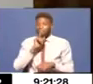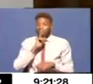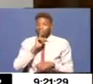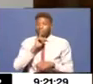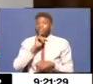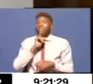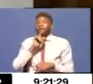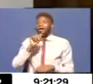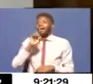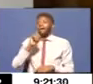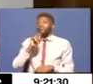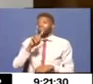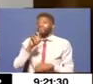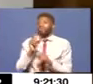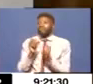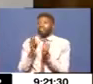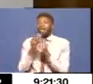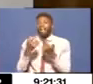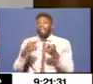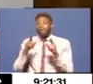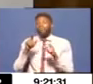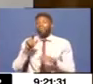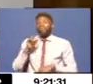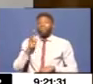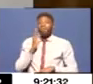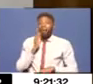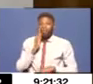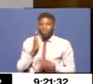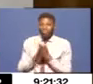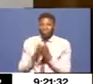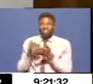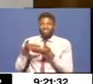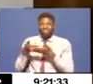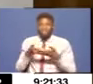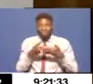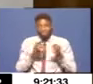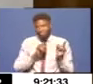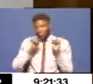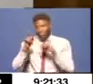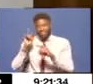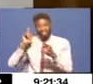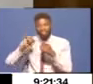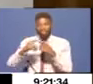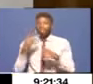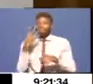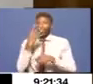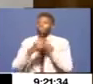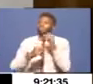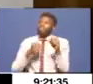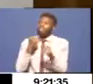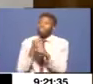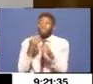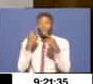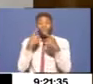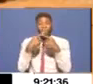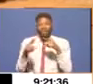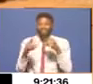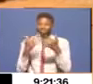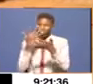their children accompany them until they attain the age of 4 years, the deplorable state in many correctional